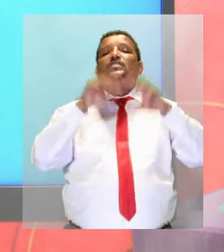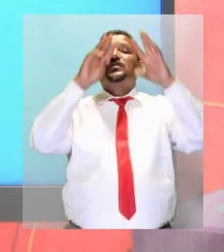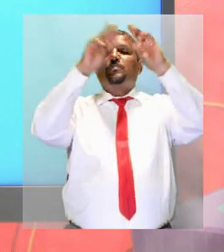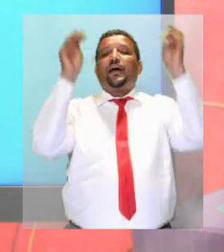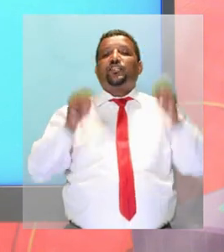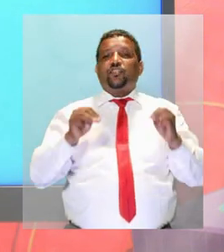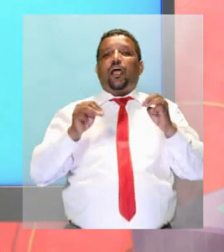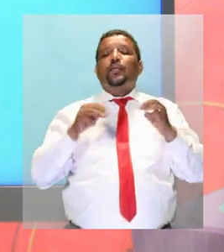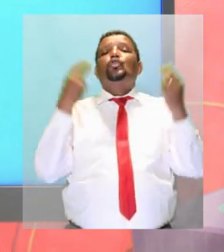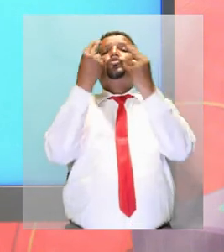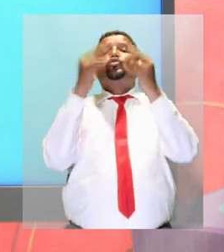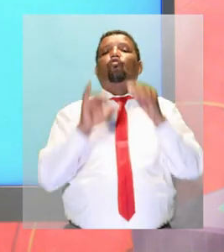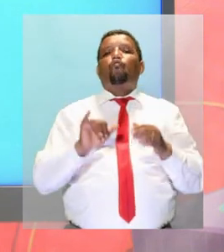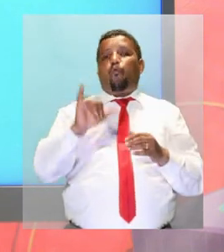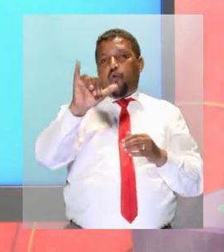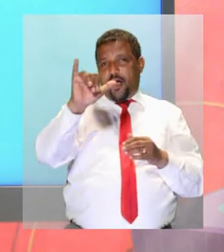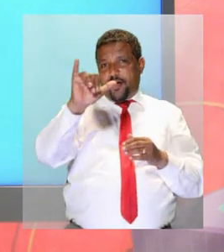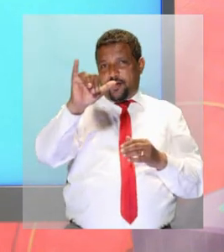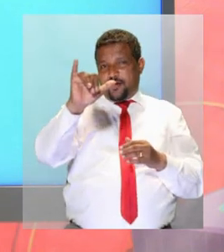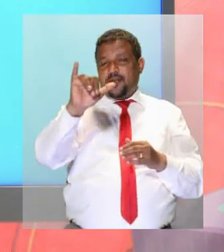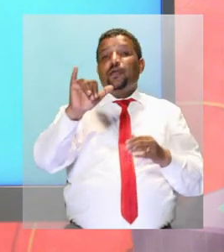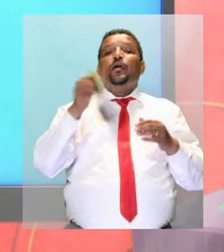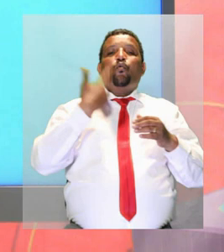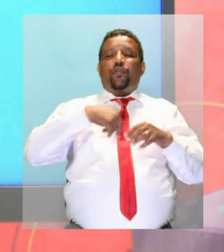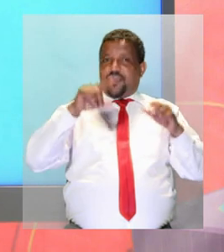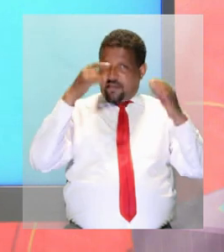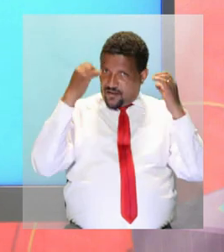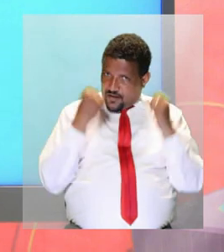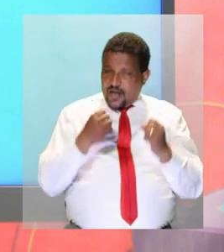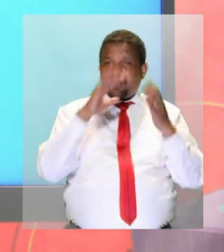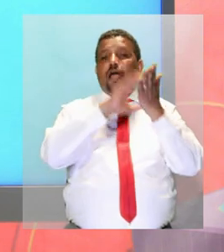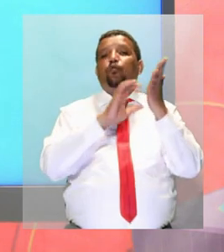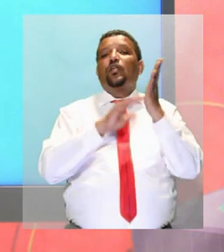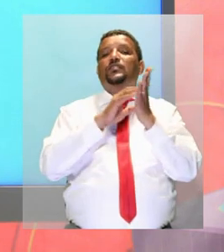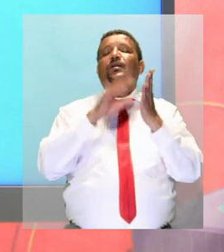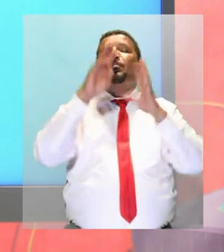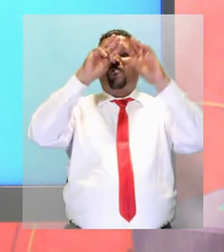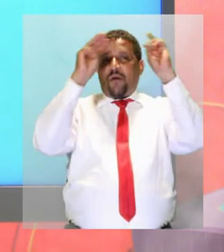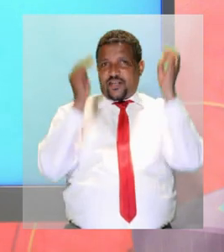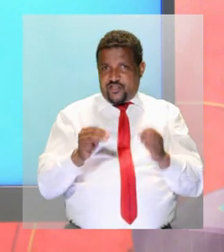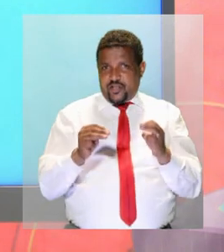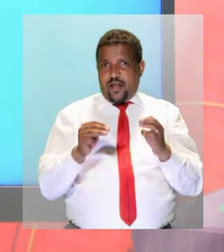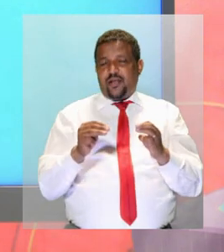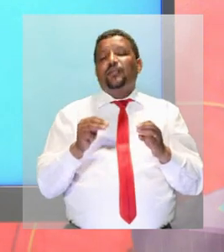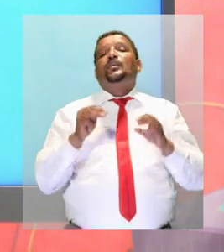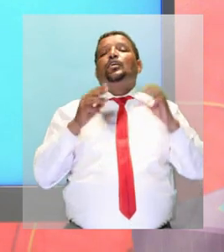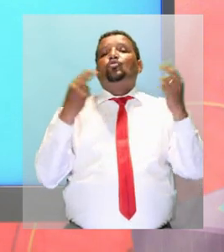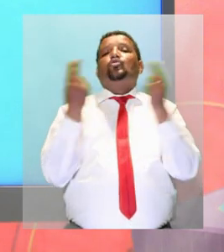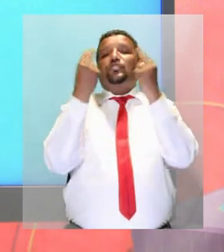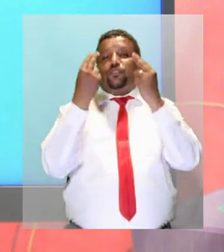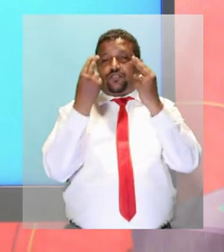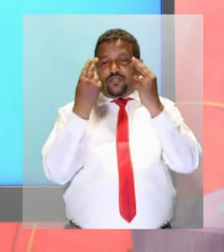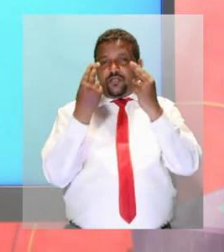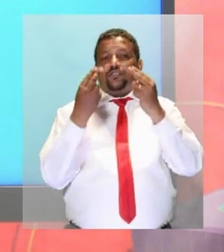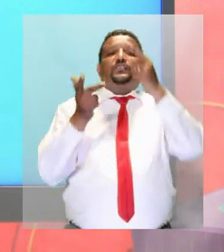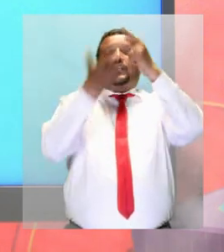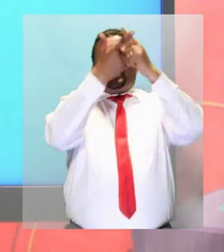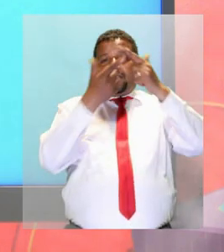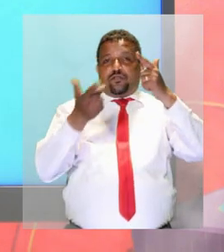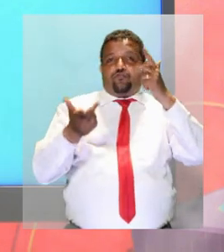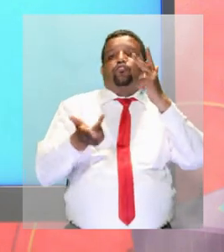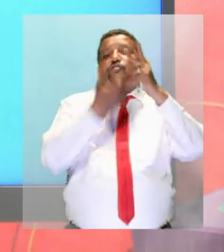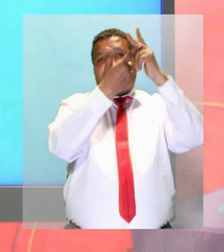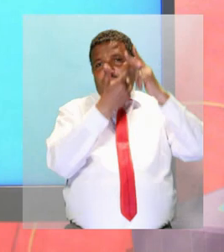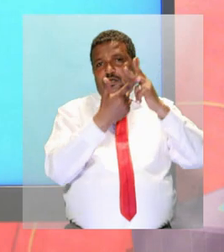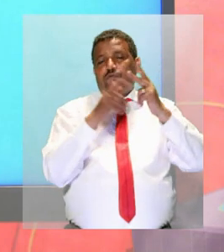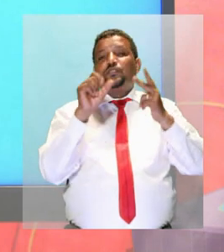Y. Similarly, we can calculate the marginal utility when we come across from the second to the third, which is